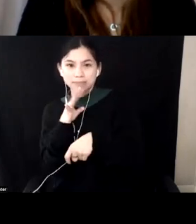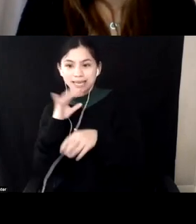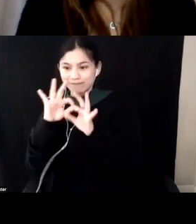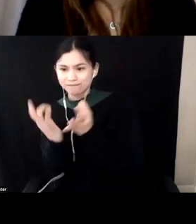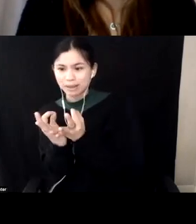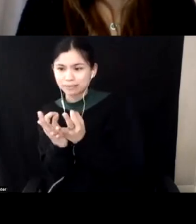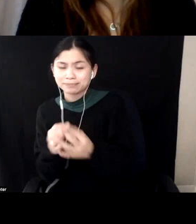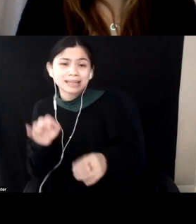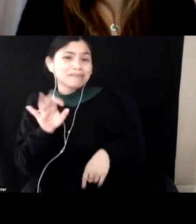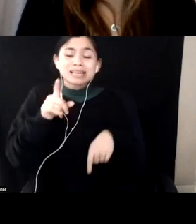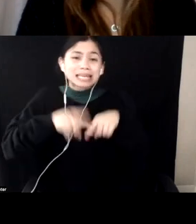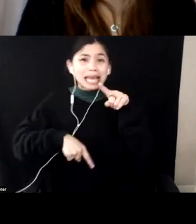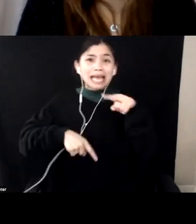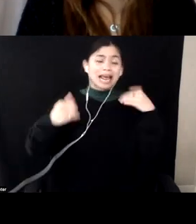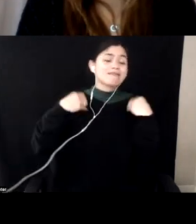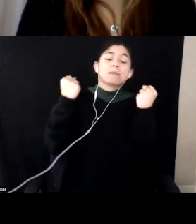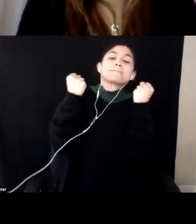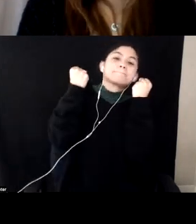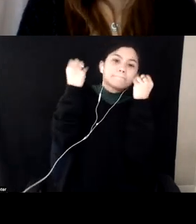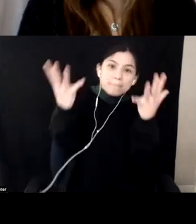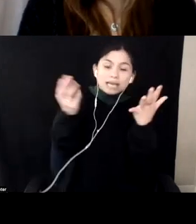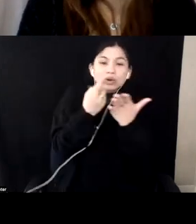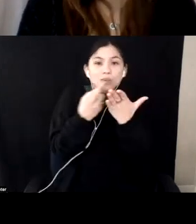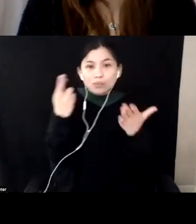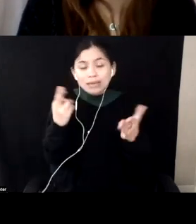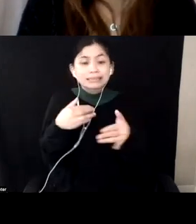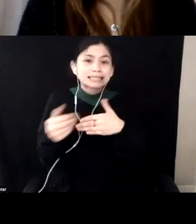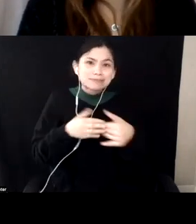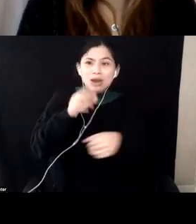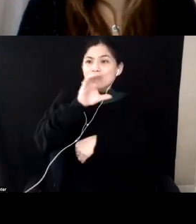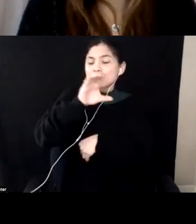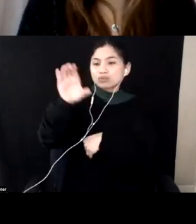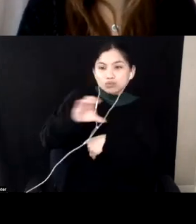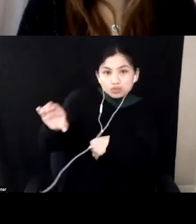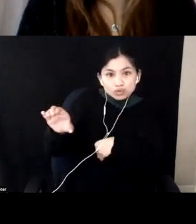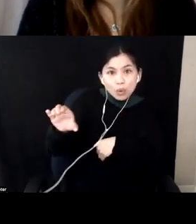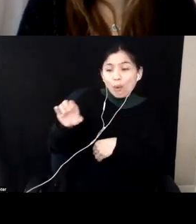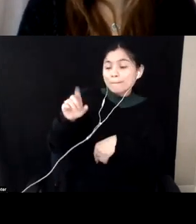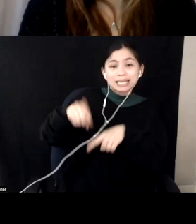many places that will send, if it was on Zoom, will send you